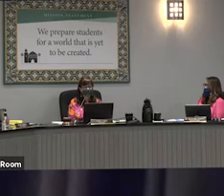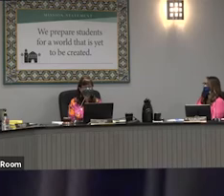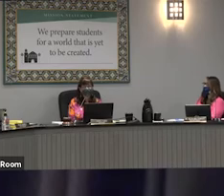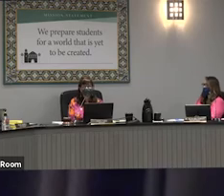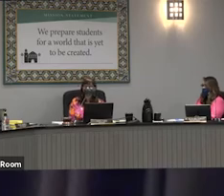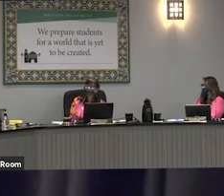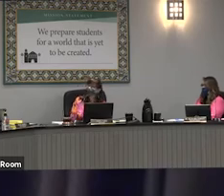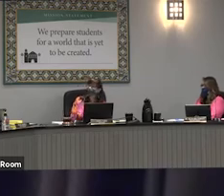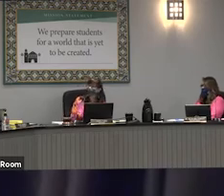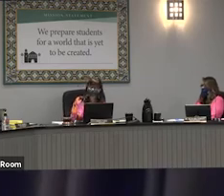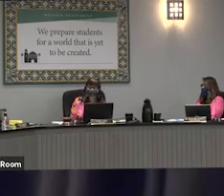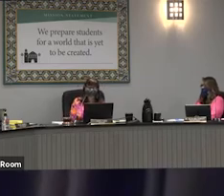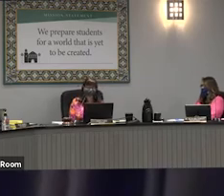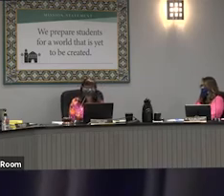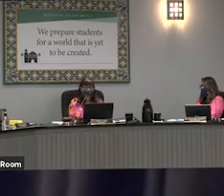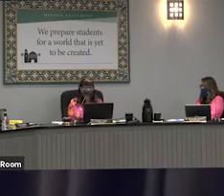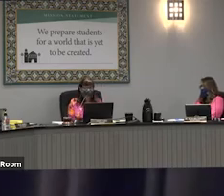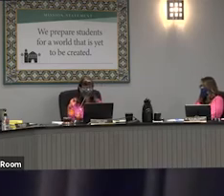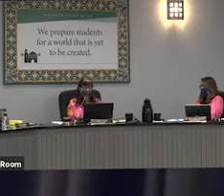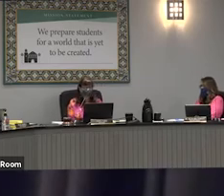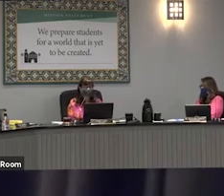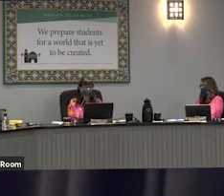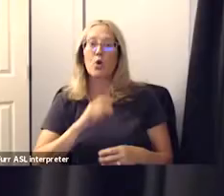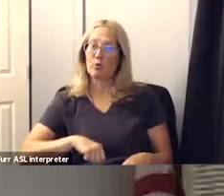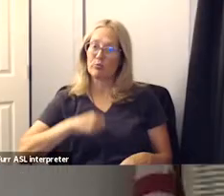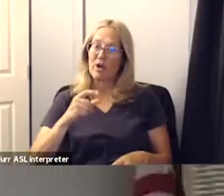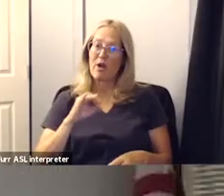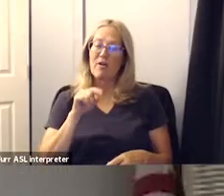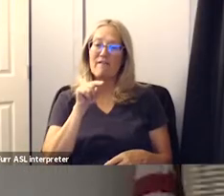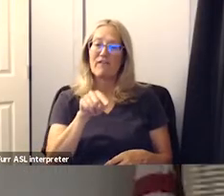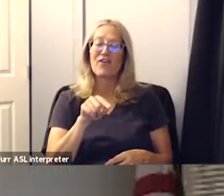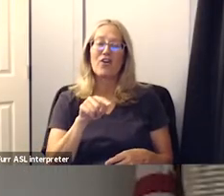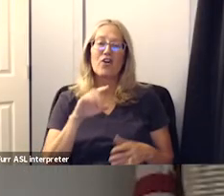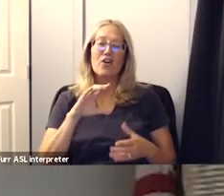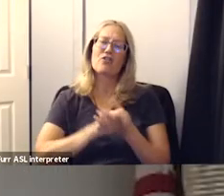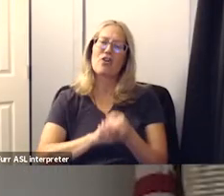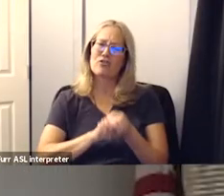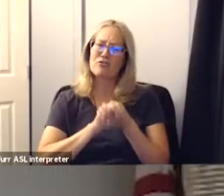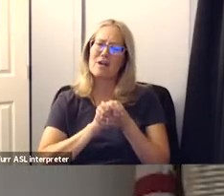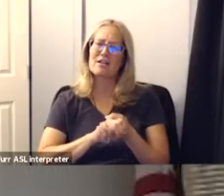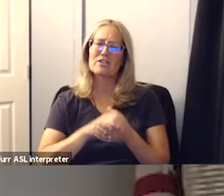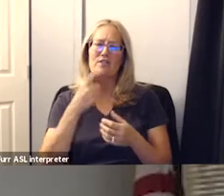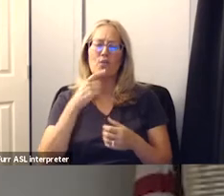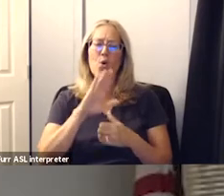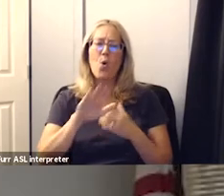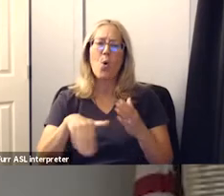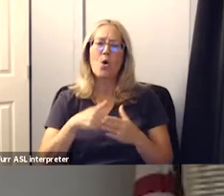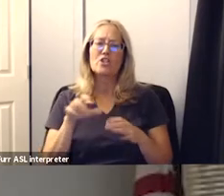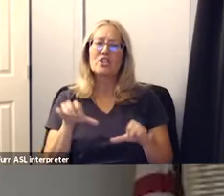and we're very proud of her and wish to convey our congratulations for all she does for our community and this wonderful